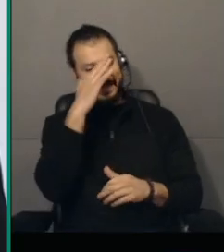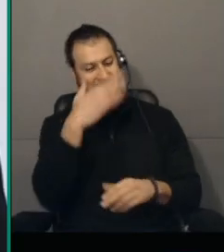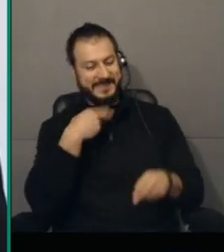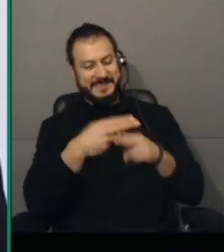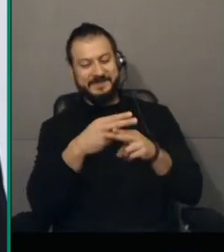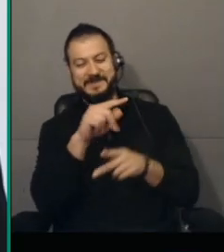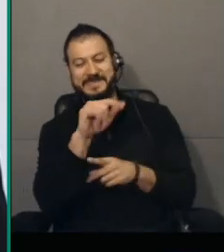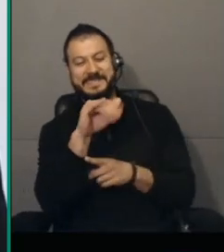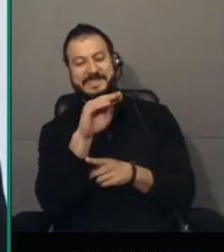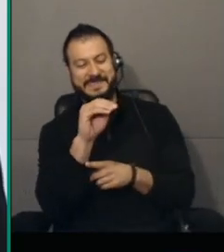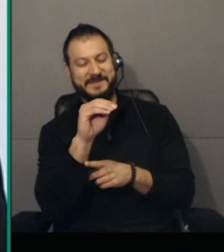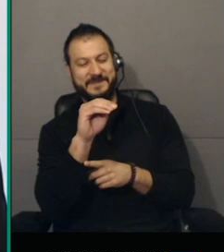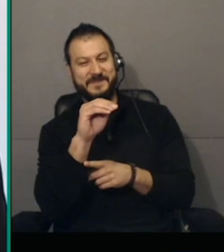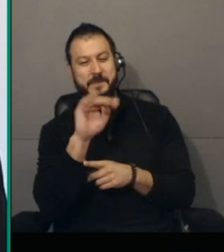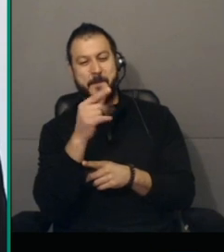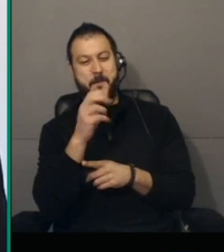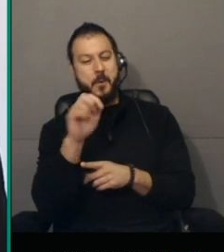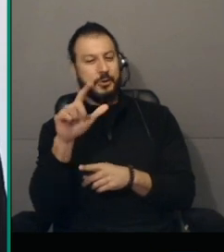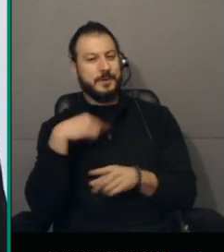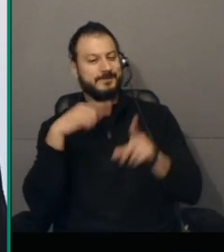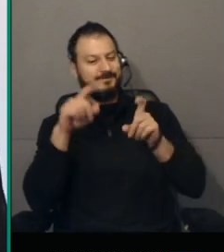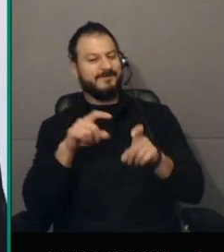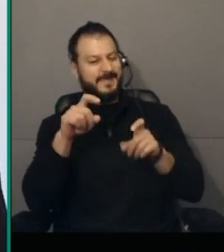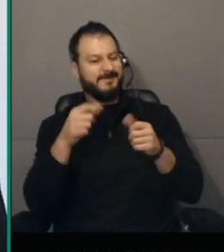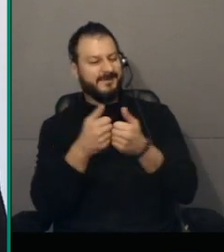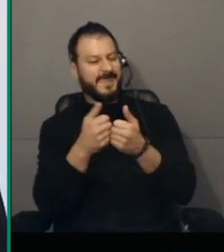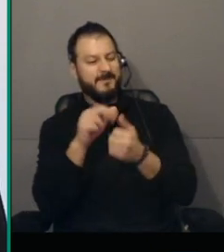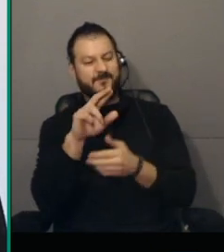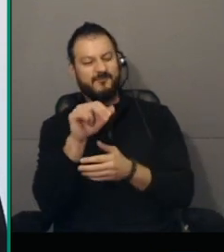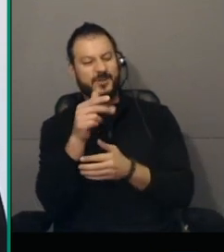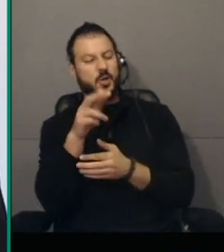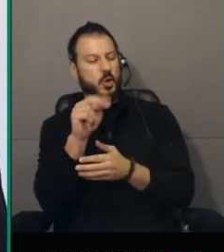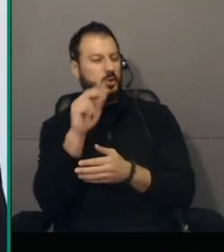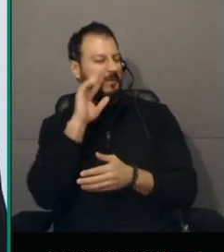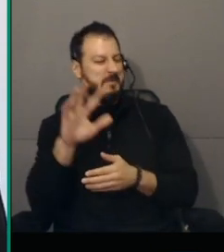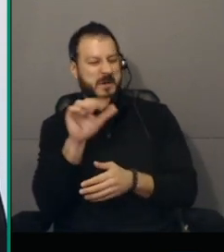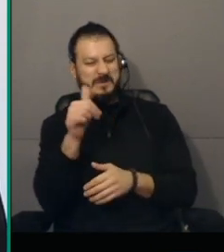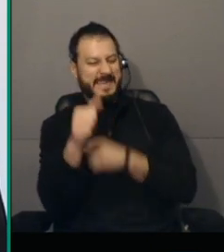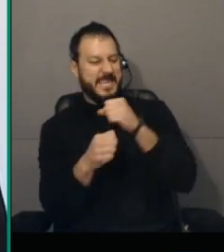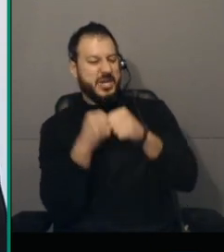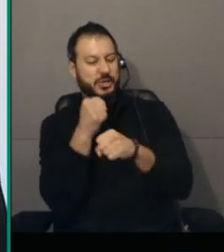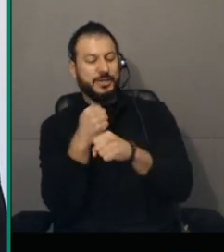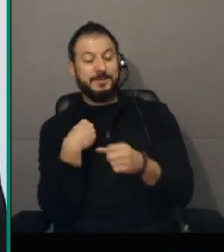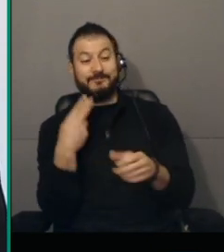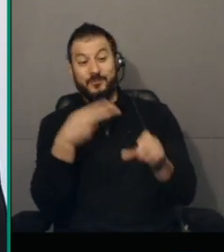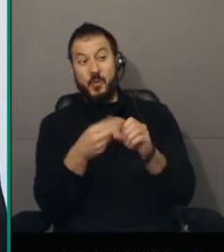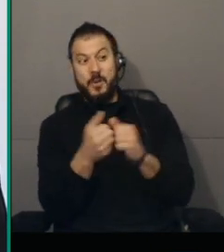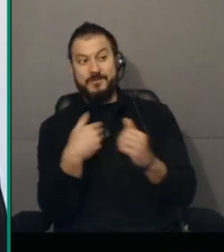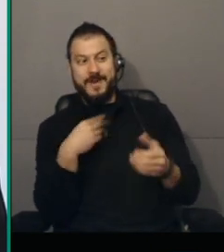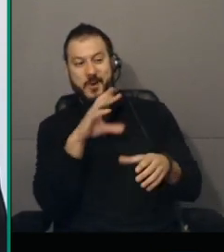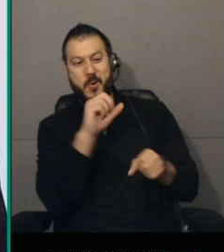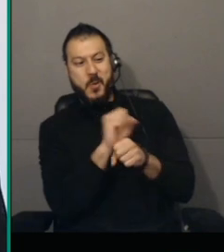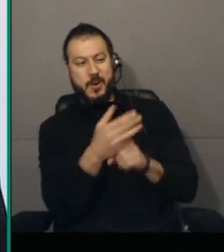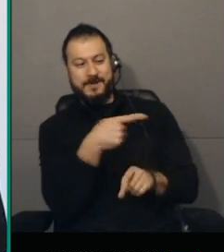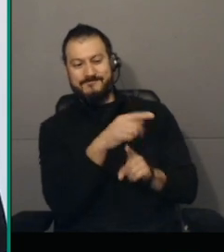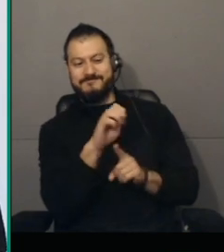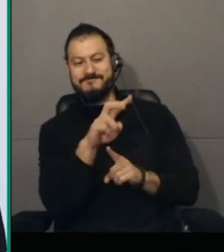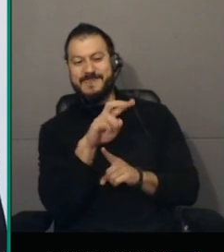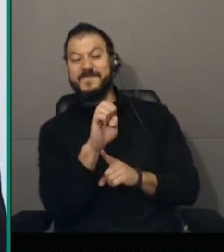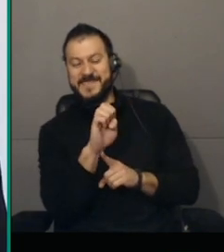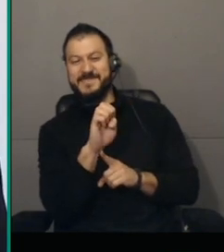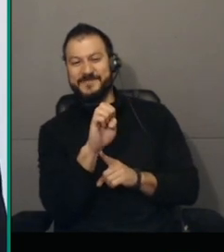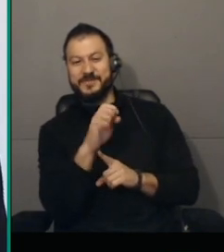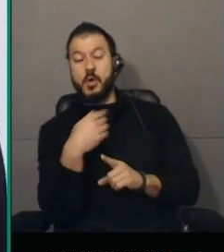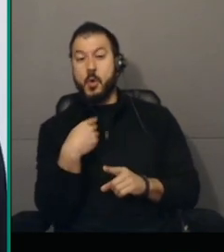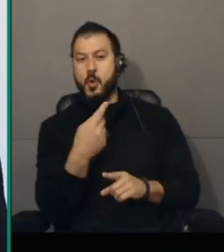My name's Tim Marshall. I've been engineering test solutions at Xbox Game Studios for about 10 years, and I'm joined today by my colleague, Evie Macklin,